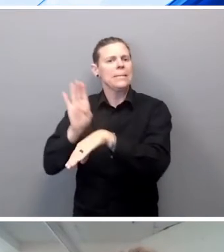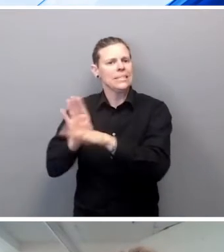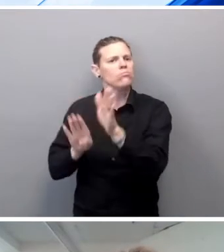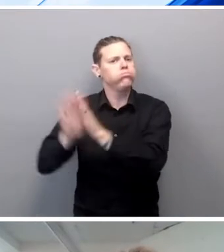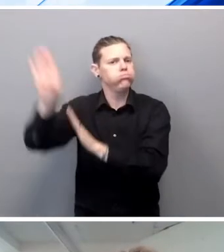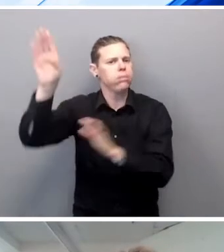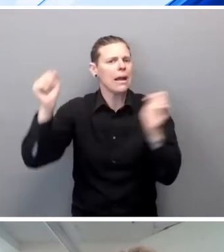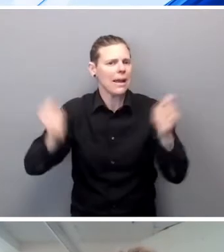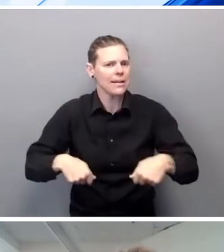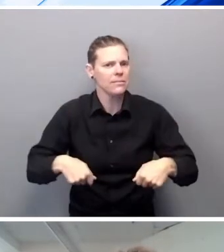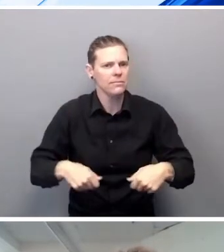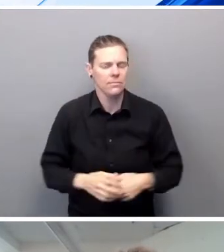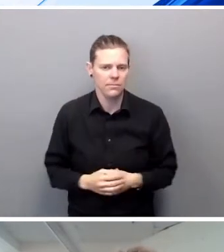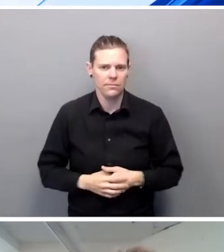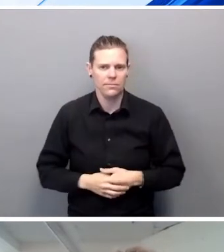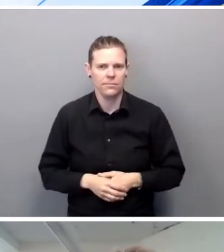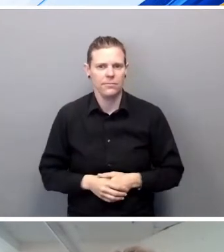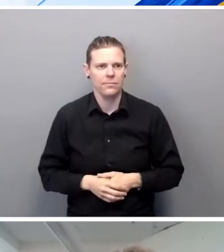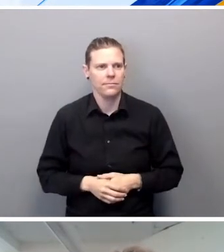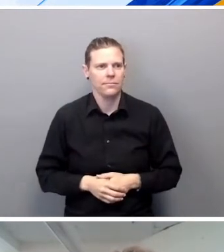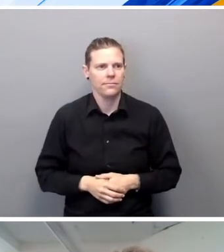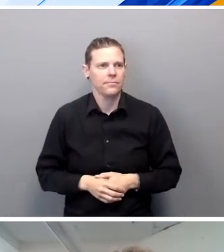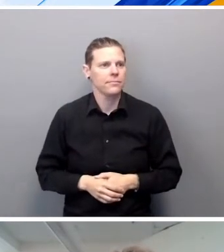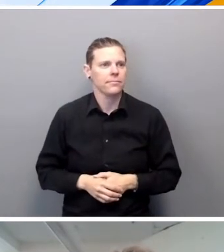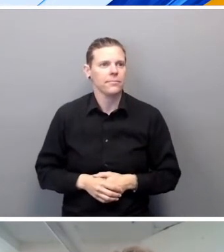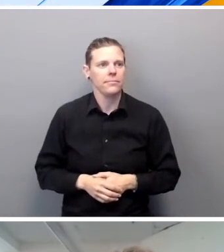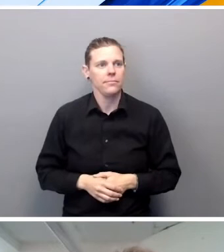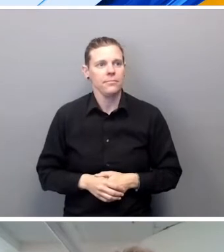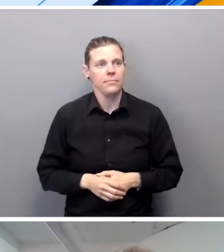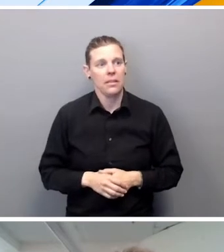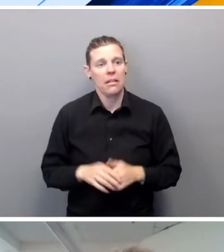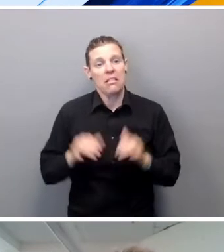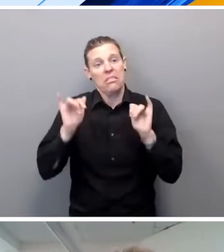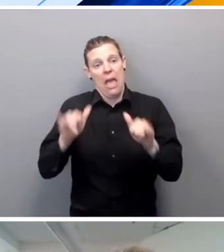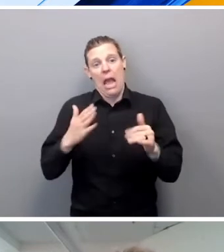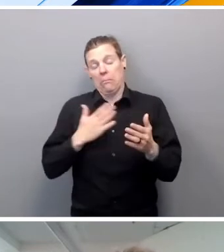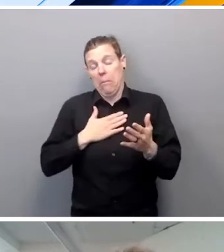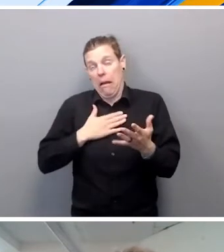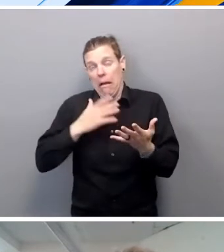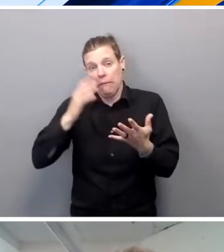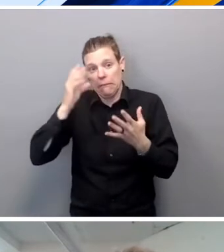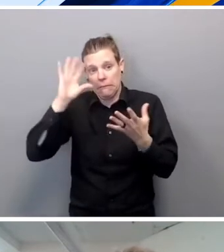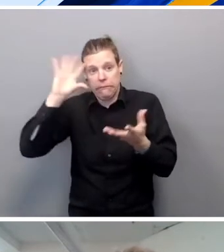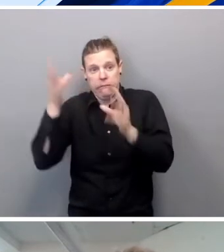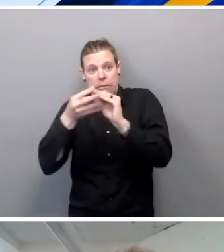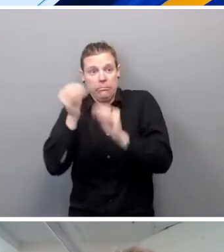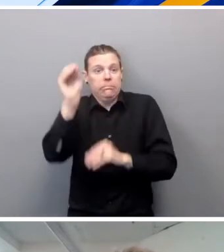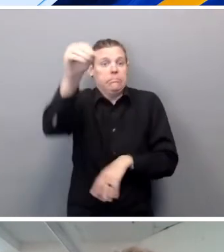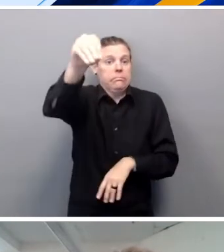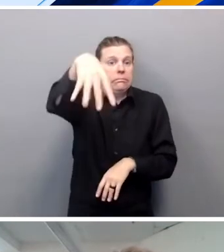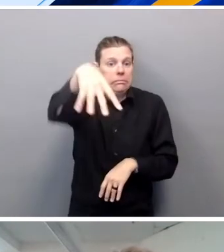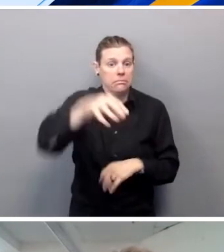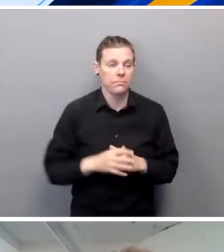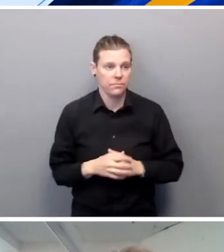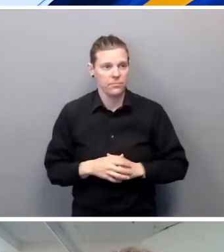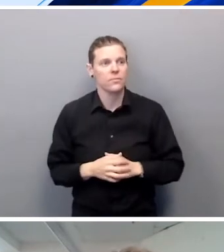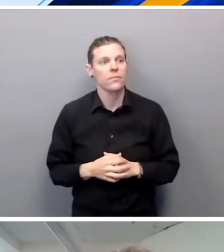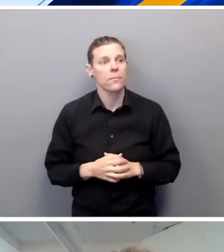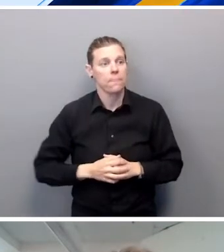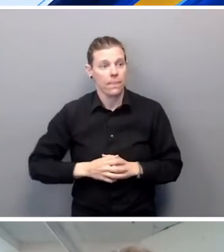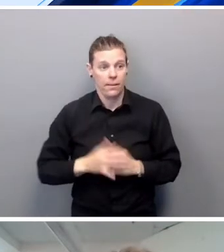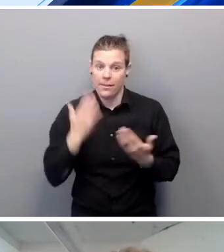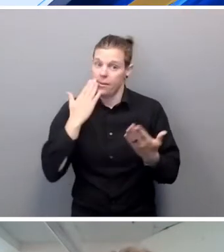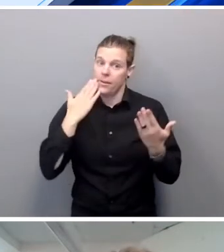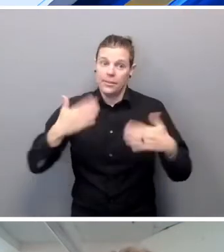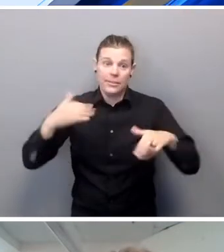anyway, that's kind of everything I think about it. And I haven't seen any good scientific data yet that shows